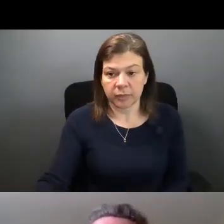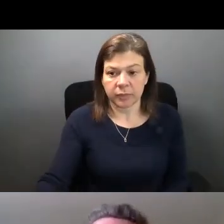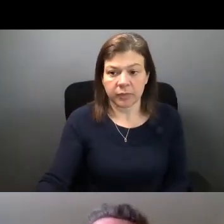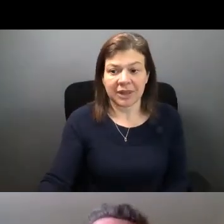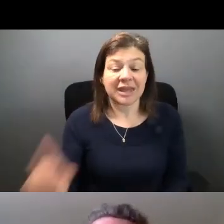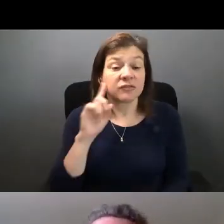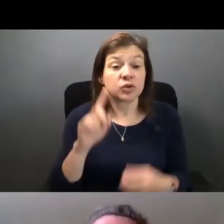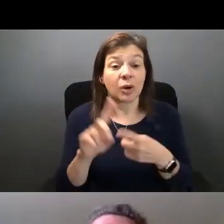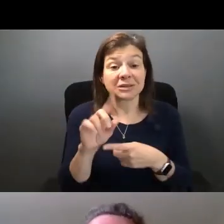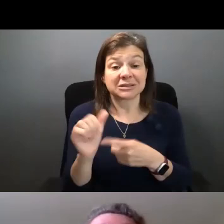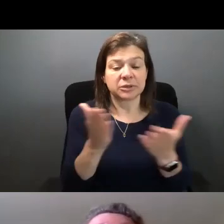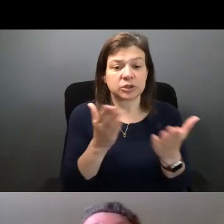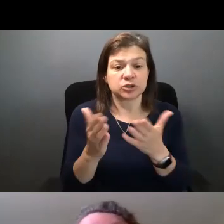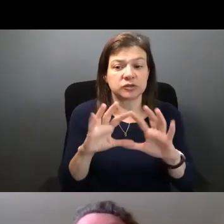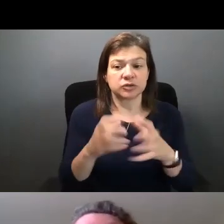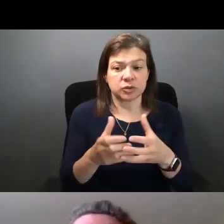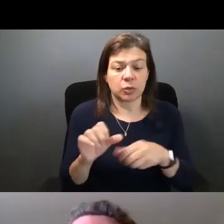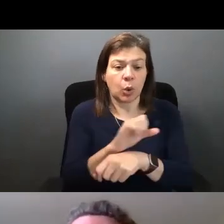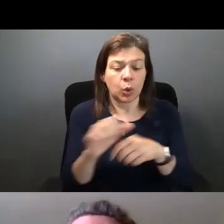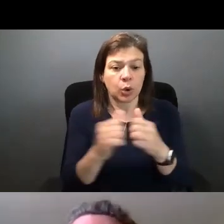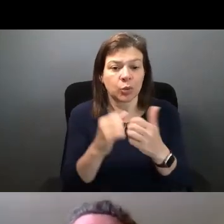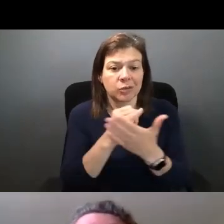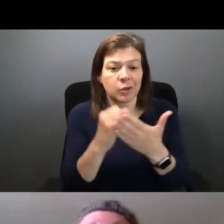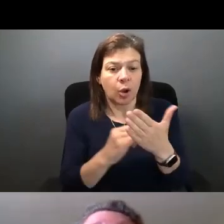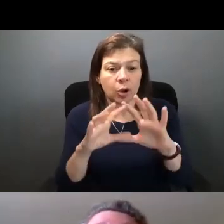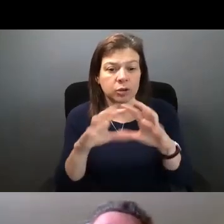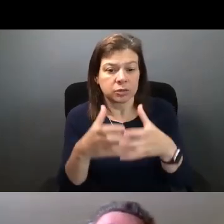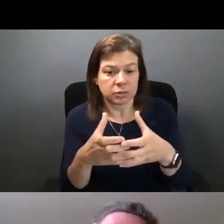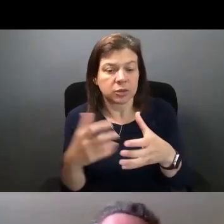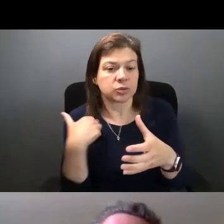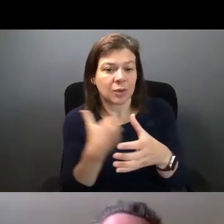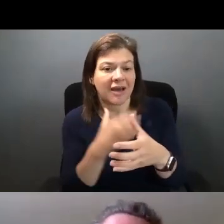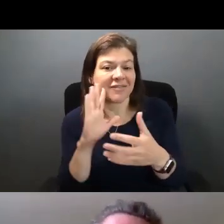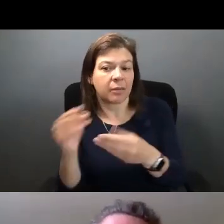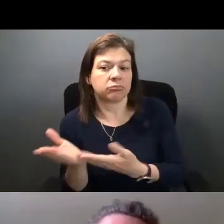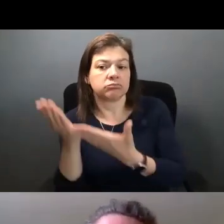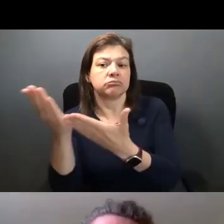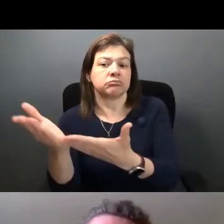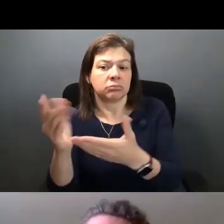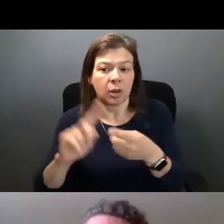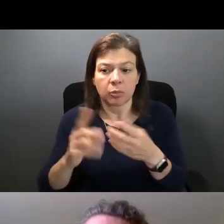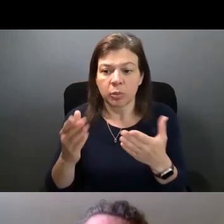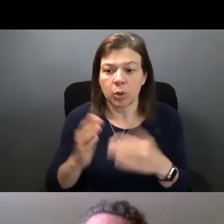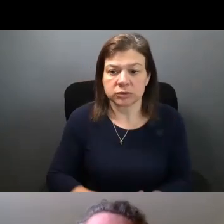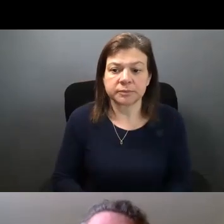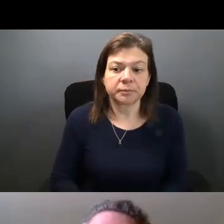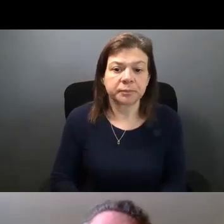service organization, work with an arts organization to have them submit a proposal.